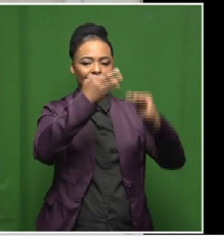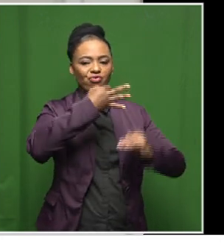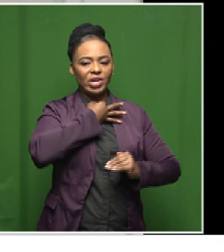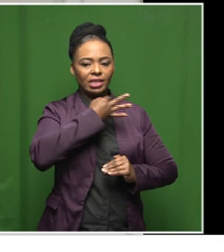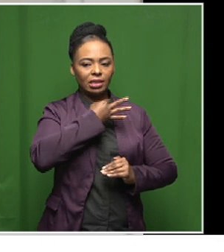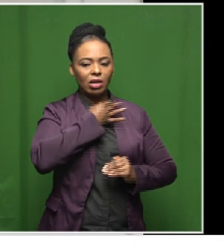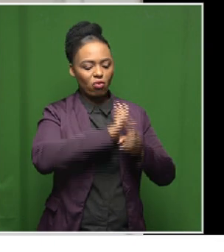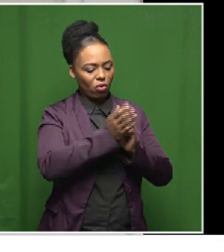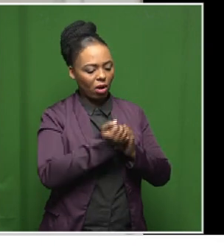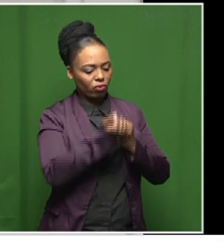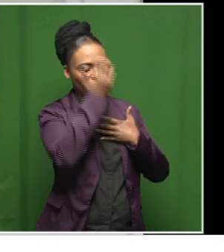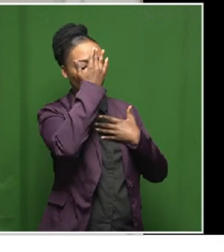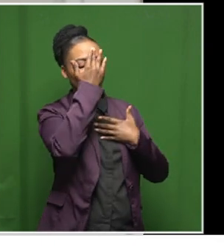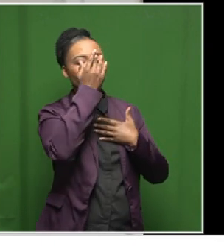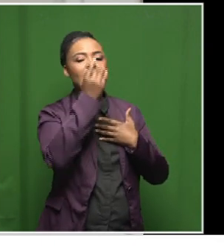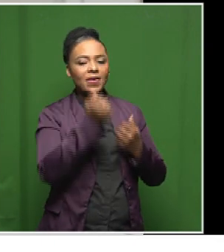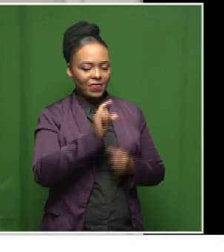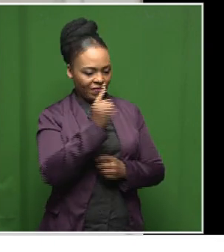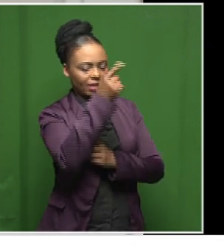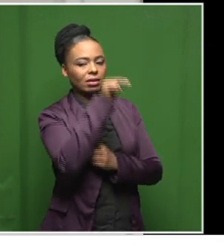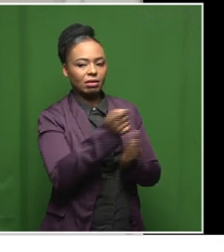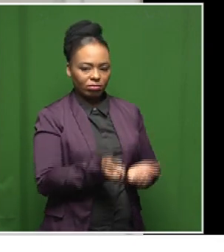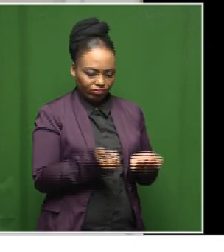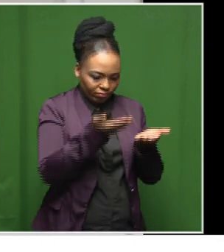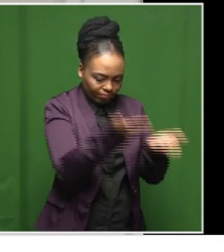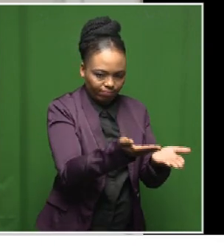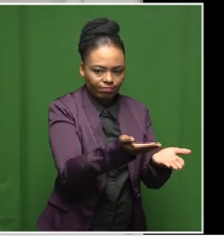severe disease first. So that would be